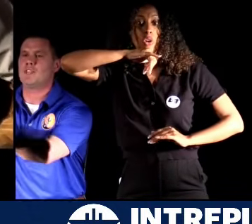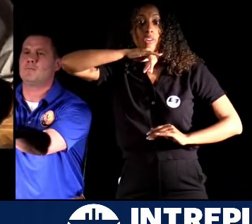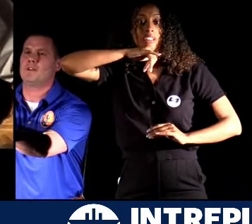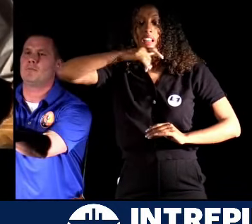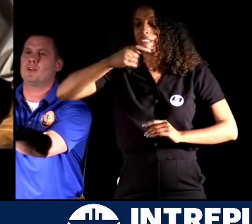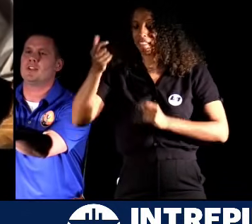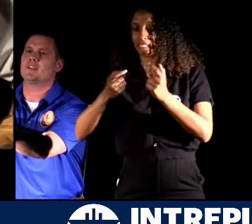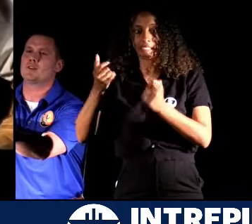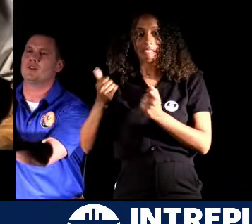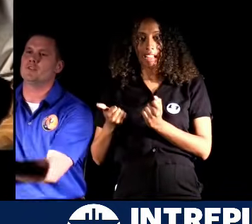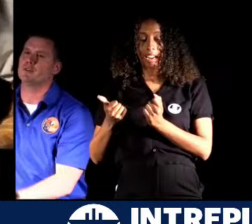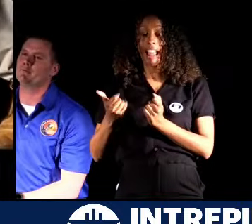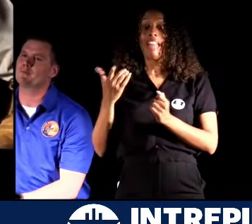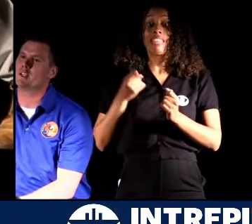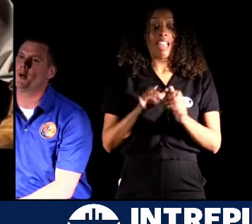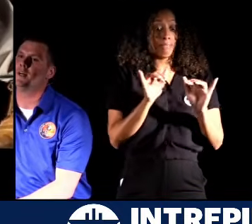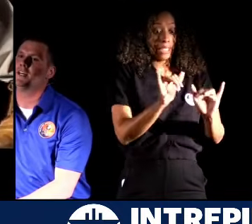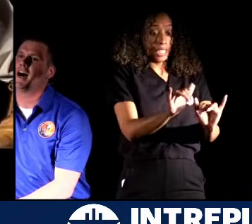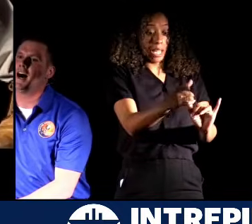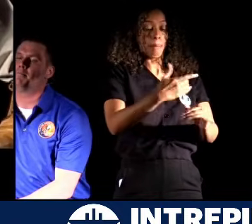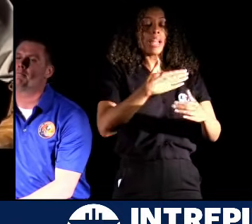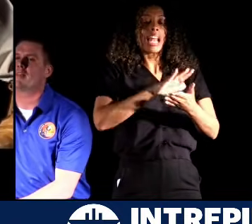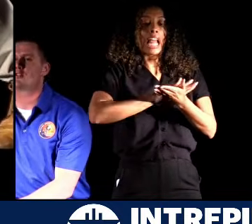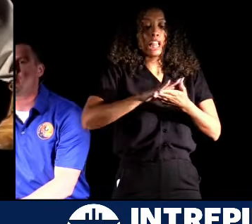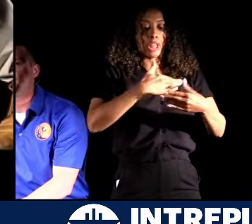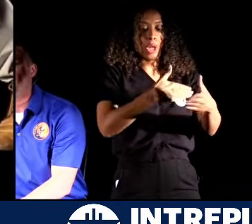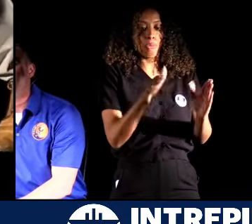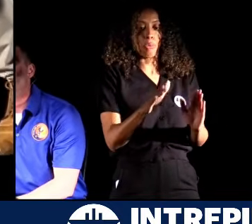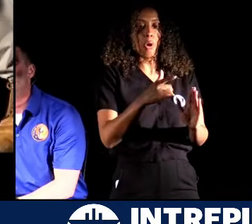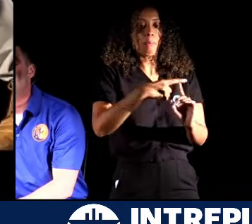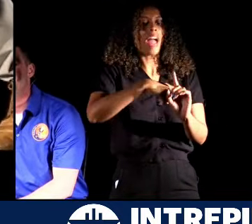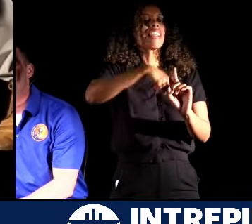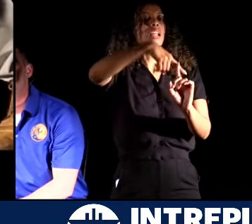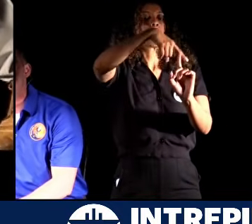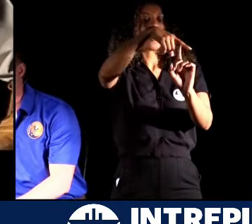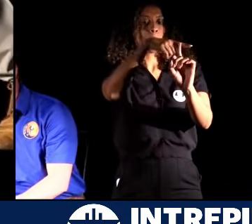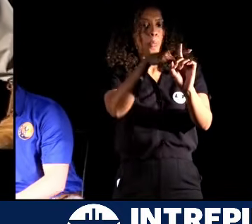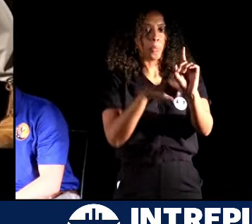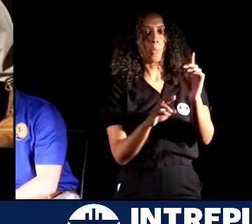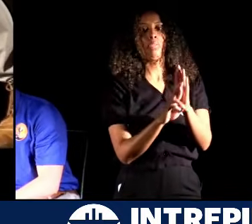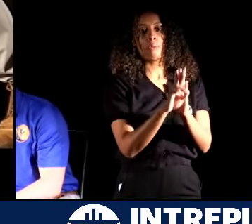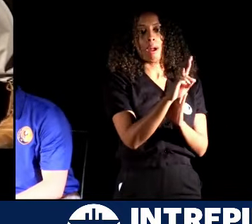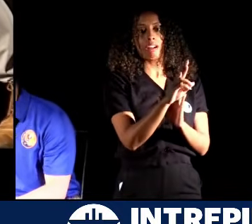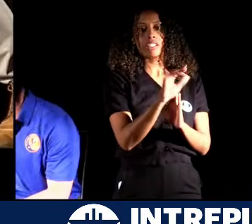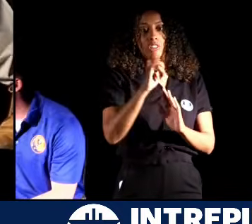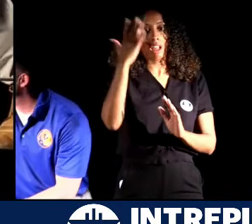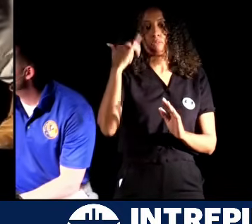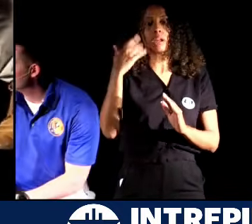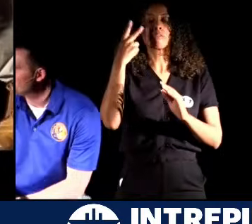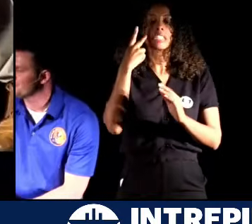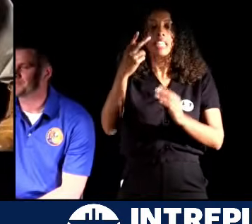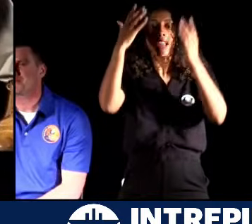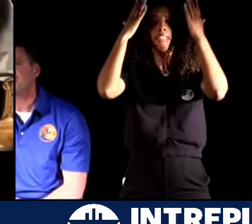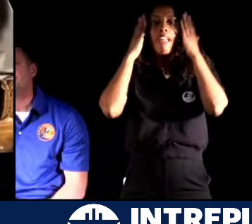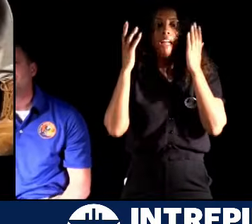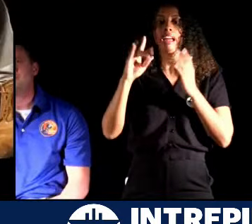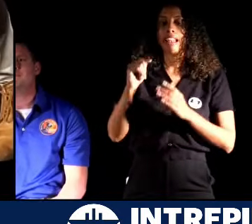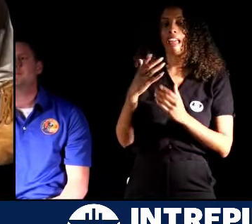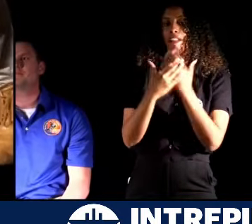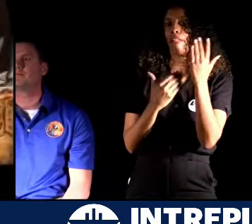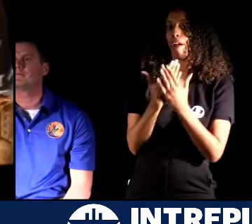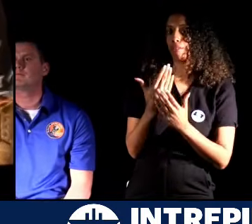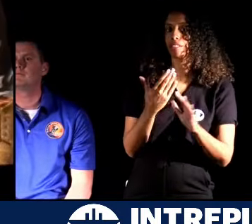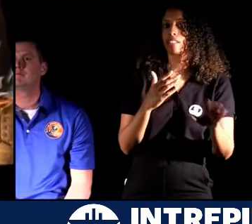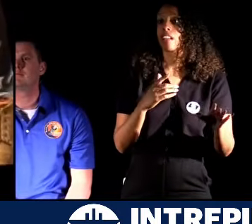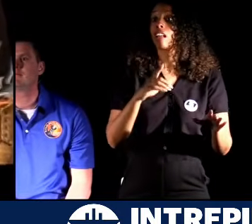then we put it into the clean room. So that's why we do that. Okay, in the back here? Yeah, you mentioned before